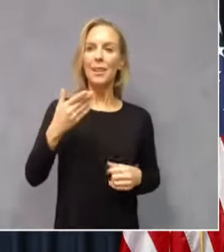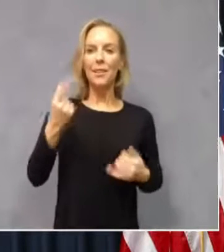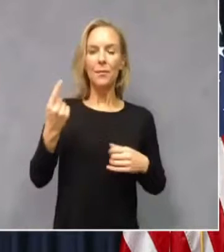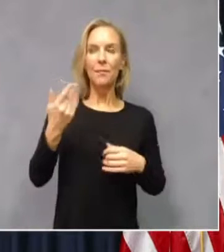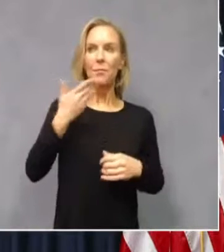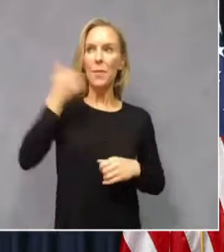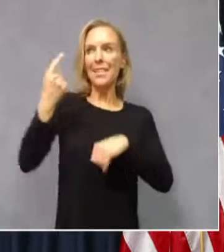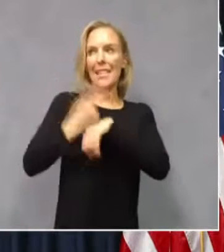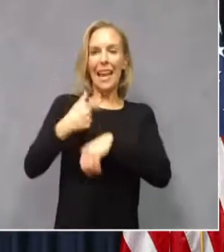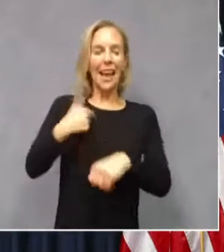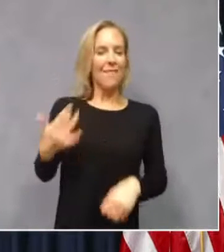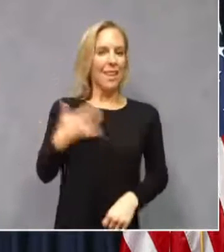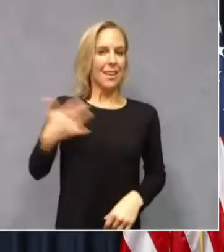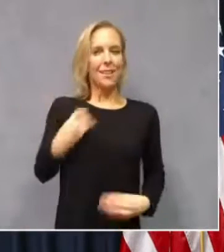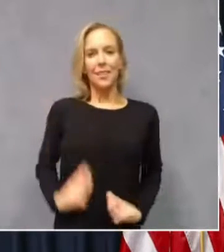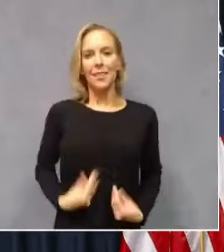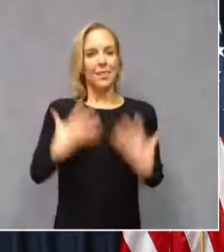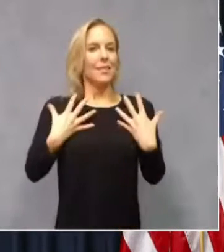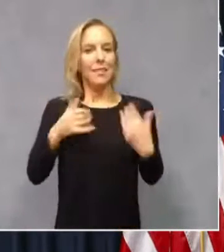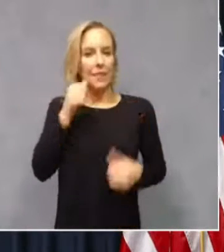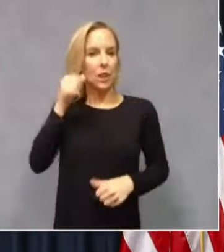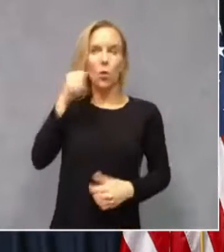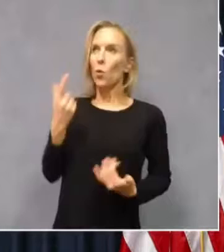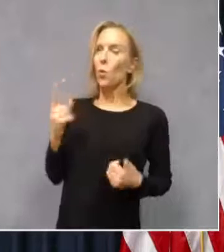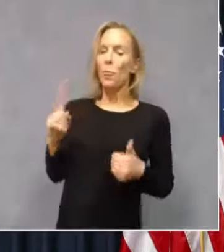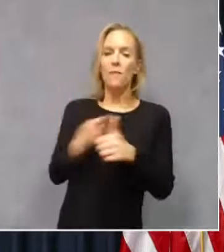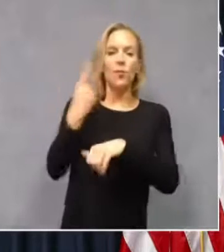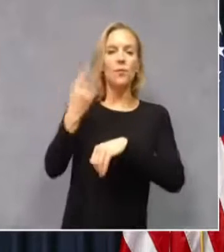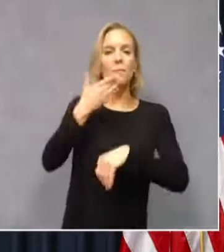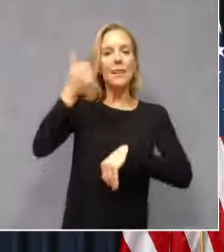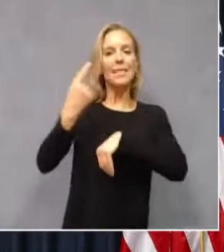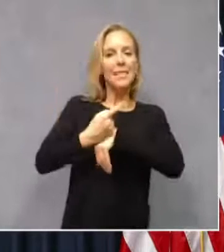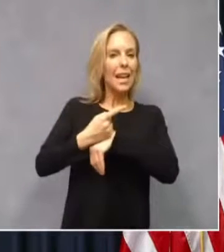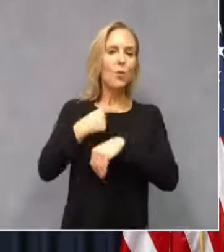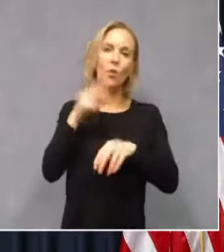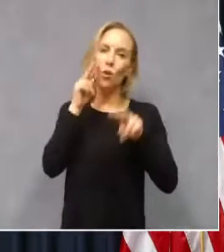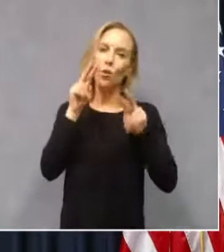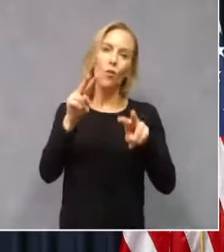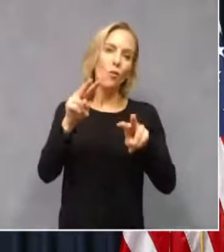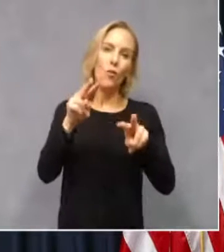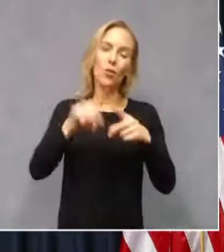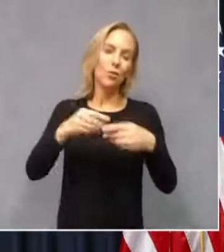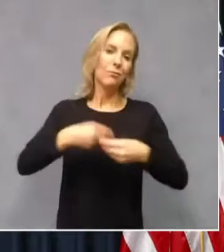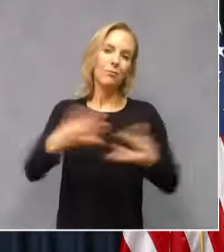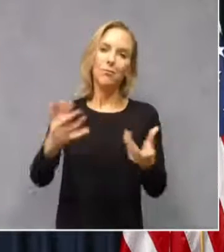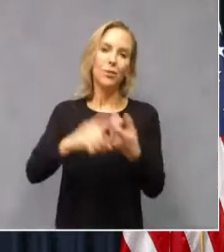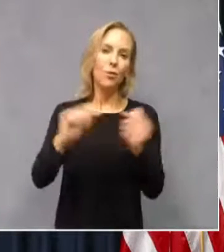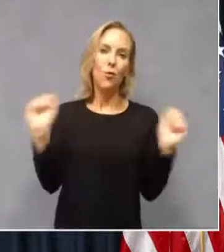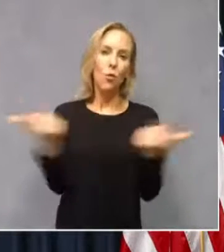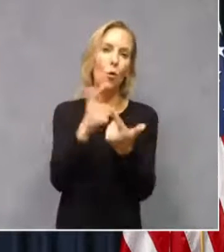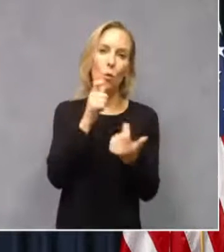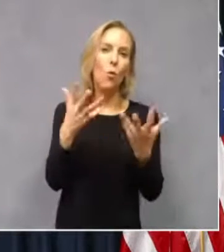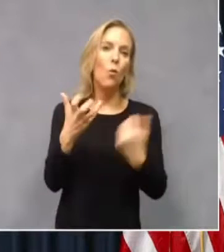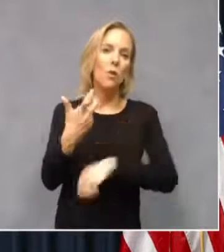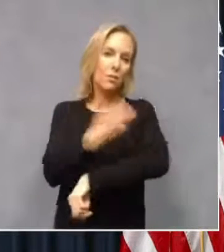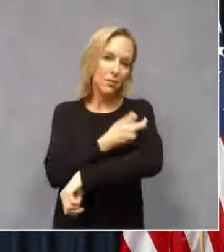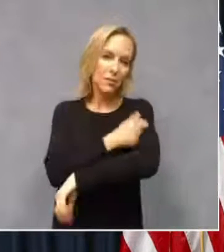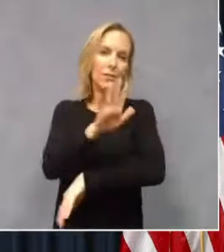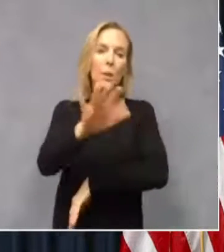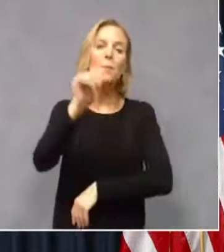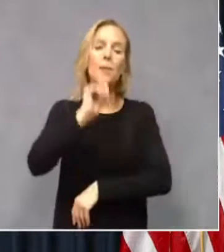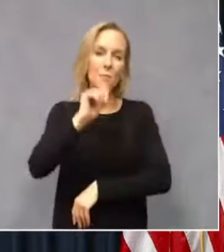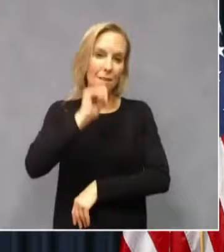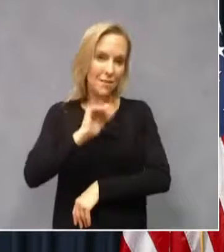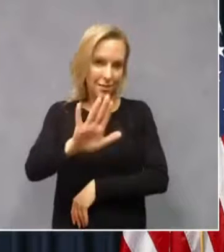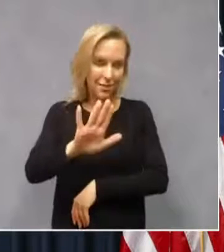yesterday being the best. We really look forward to getting this vaccine out to everybody who wants it. Be patient, and that patience is going